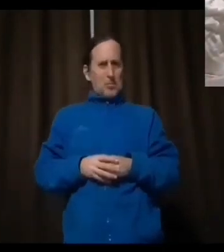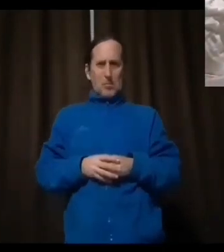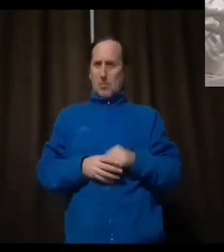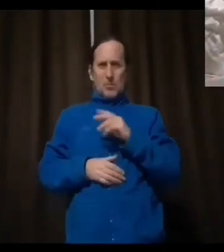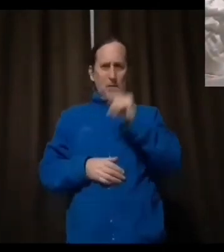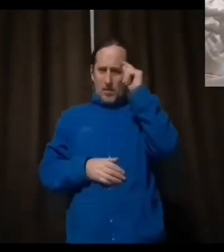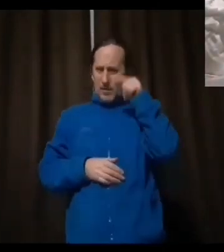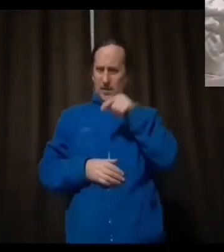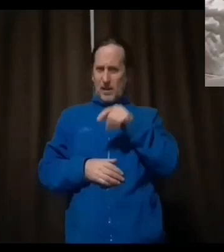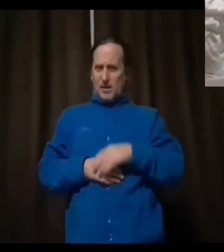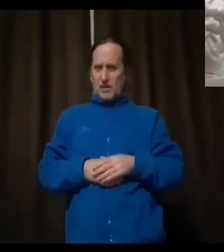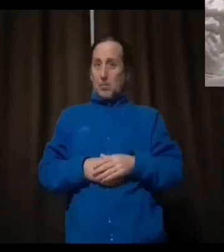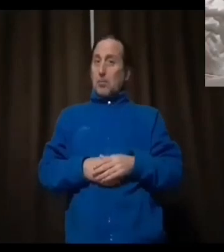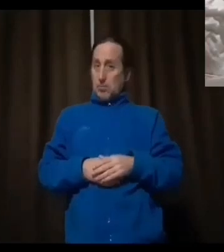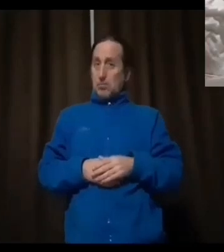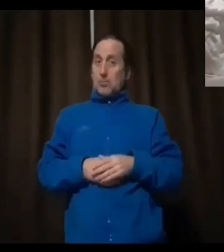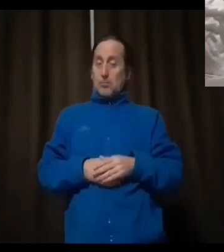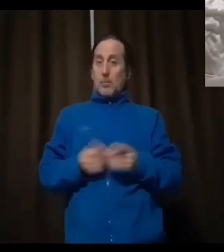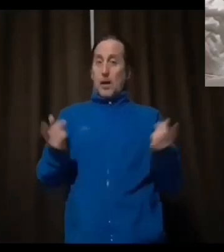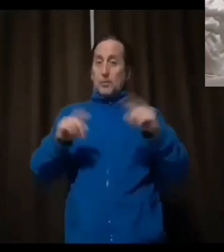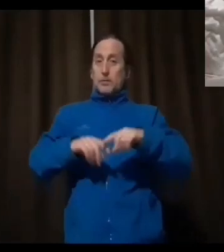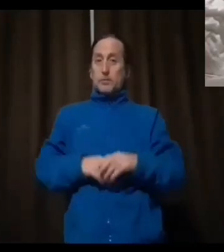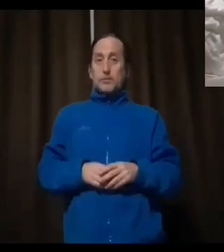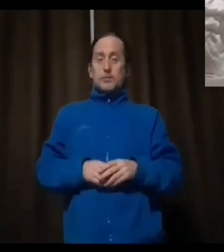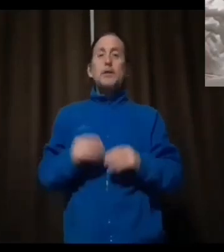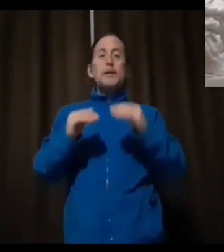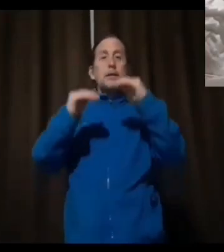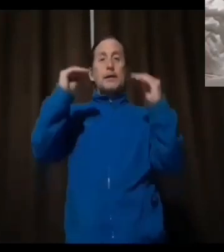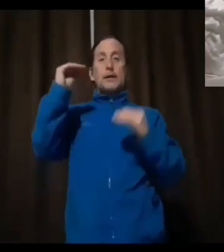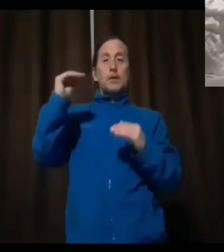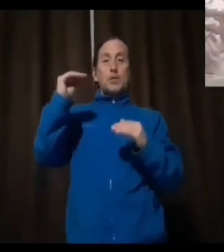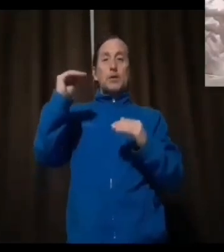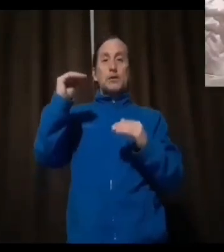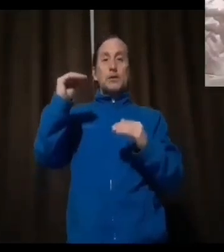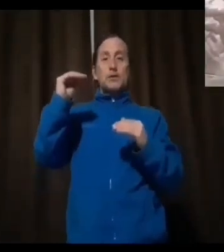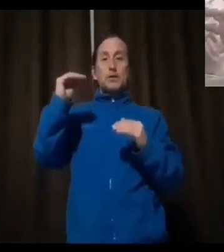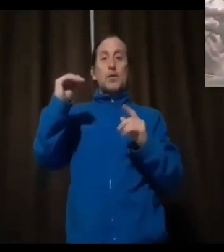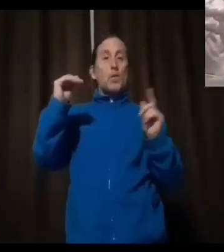inequality is that both can't be right.